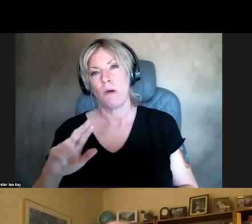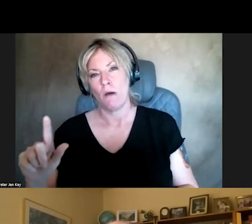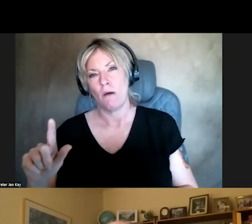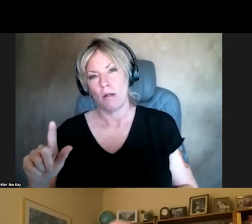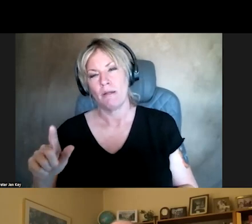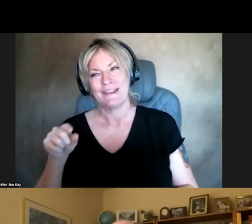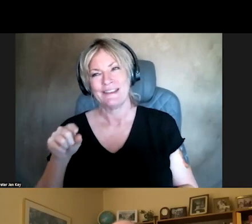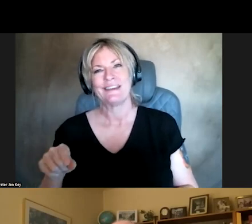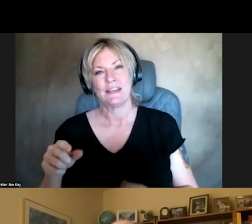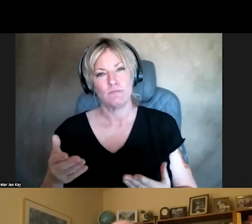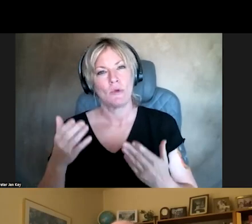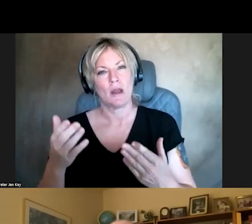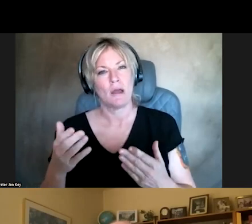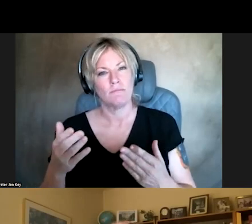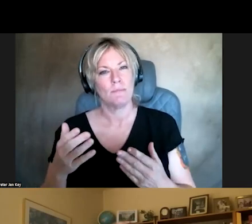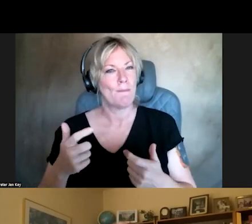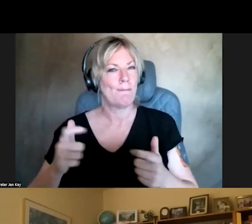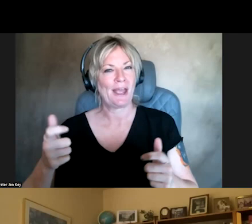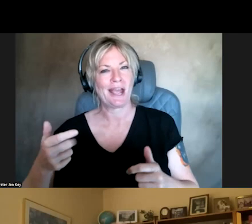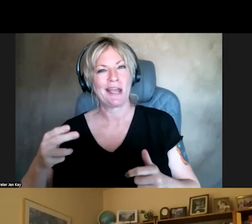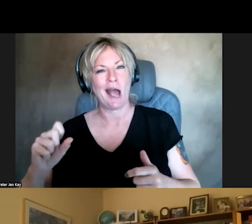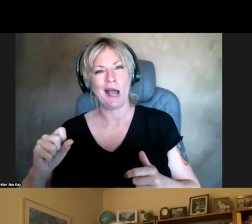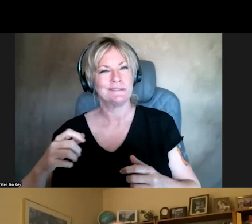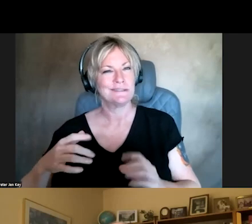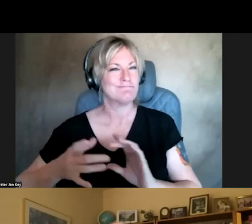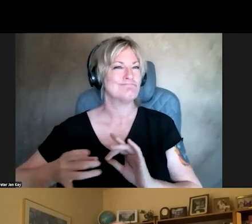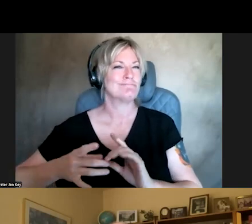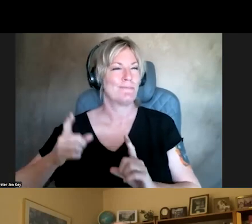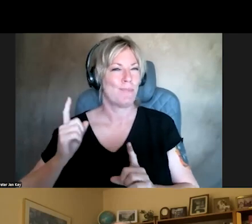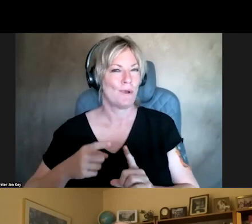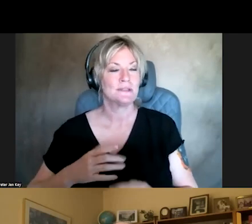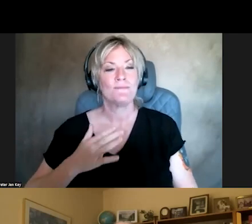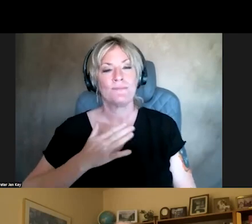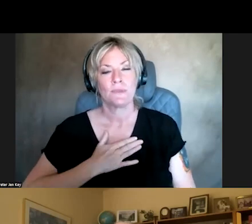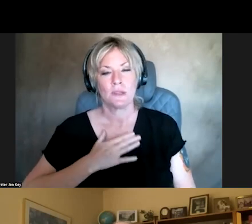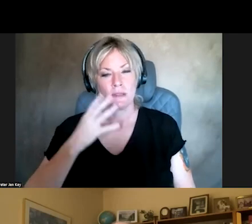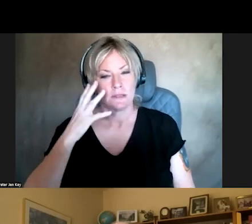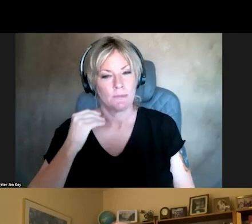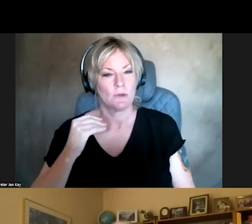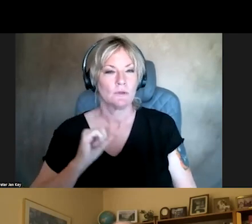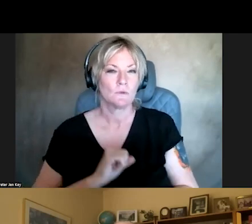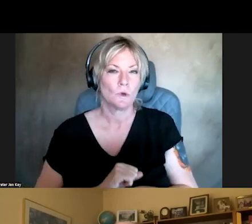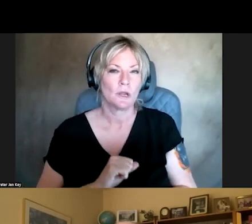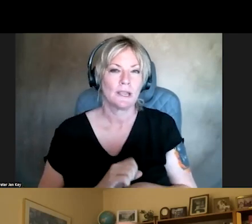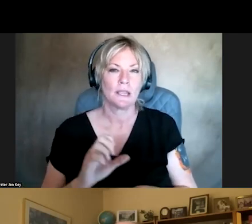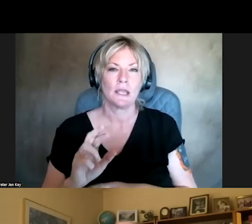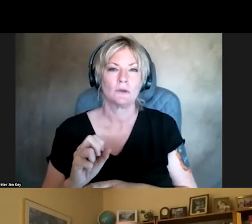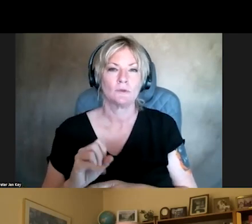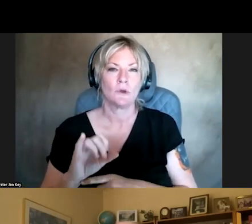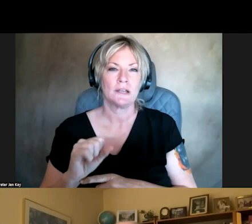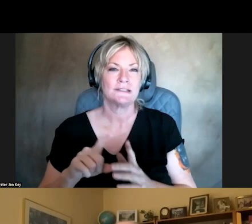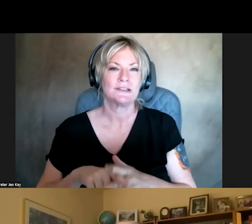So he brought up some big guns there. My experience of working in crisis really started in